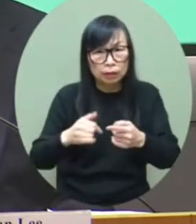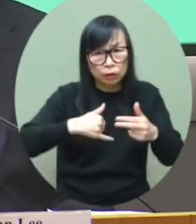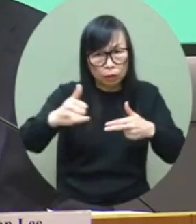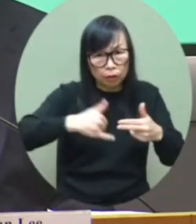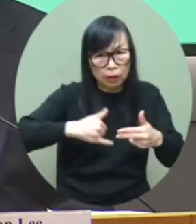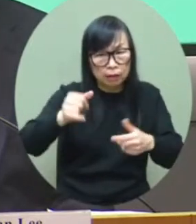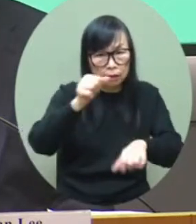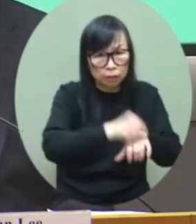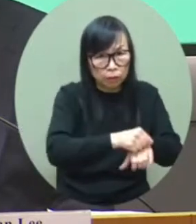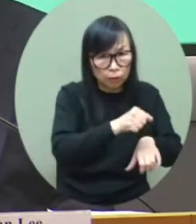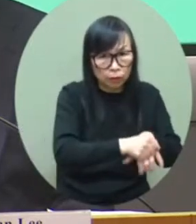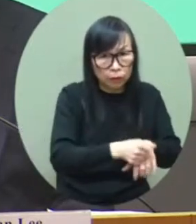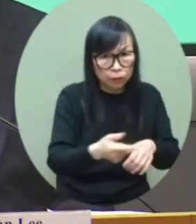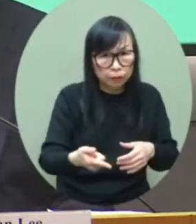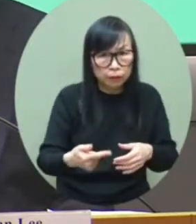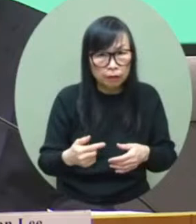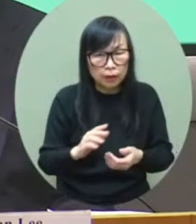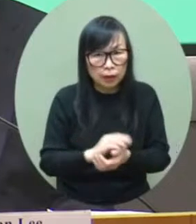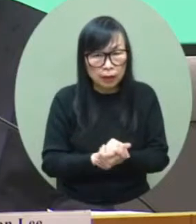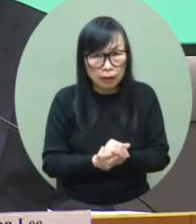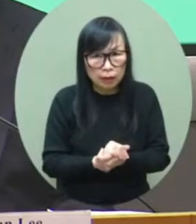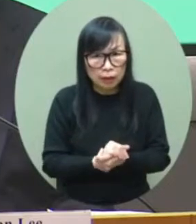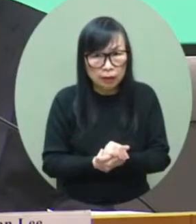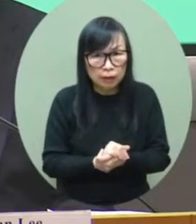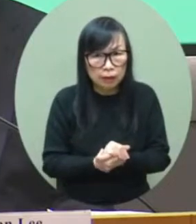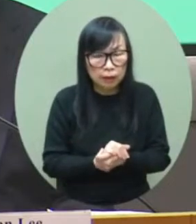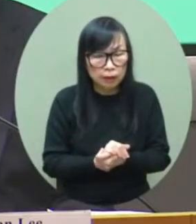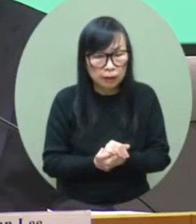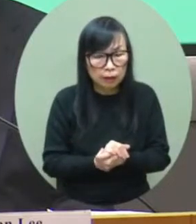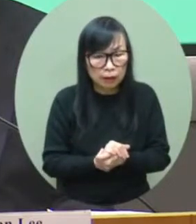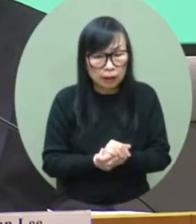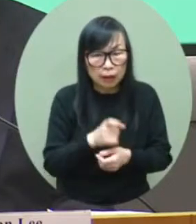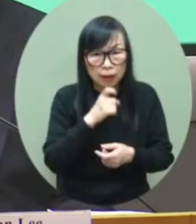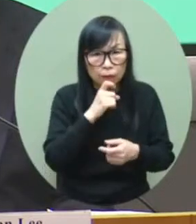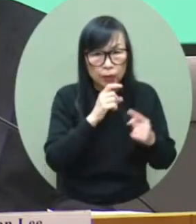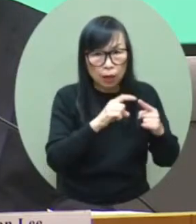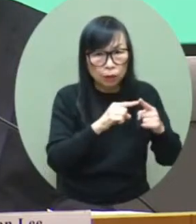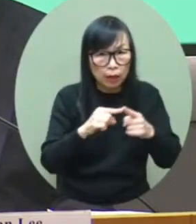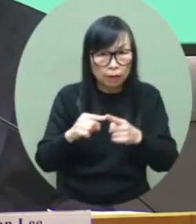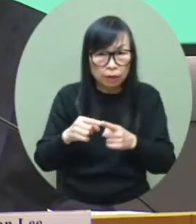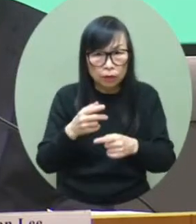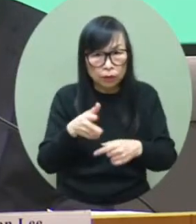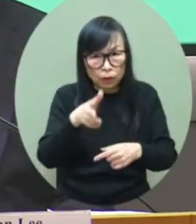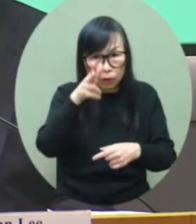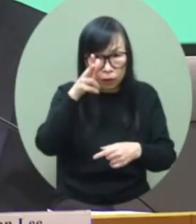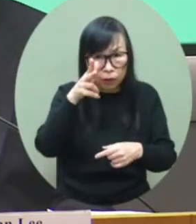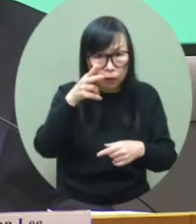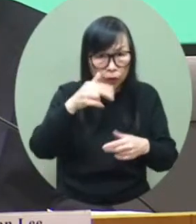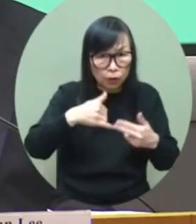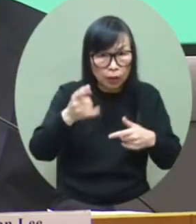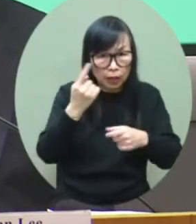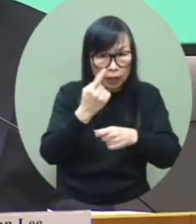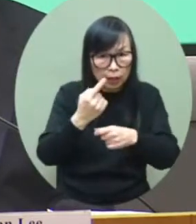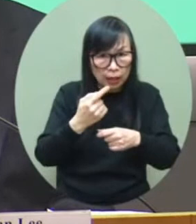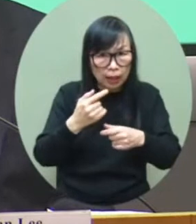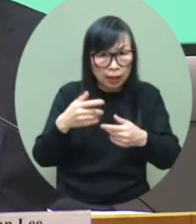the Hong Kong side nearby. So services, clearance services should not be affected, but